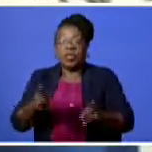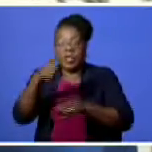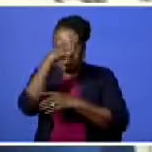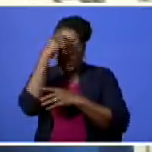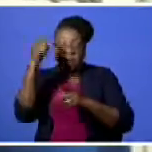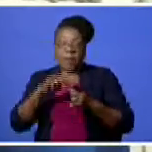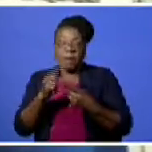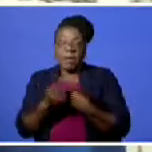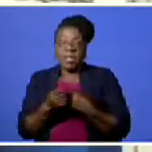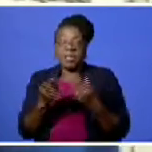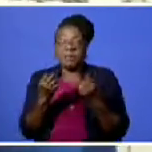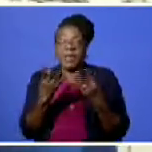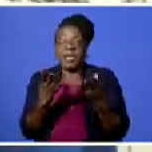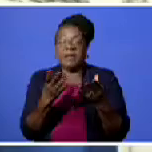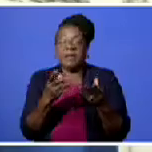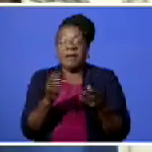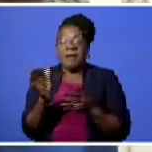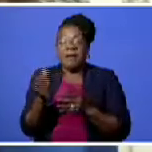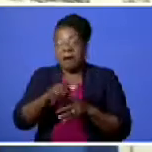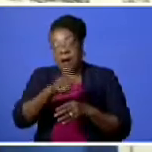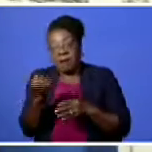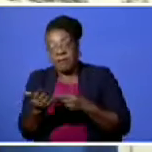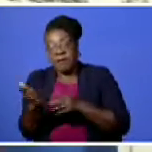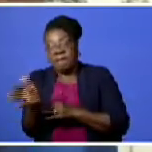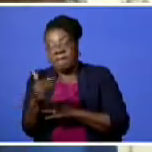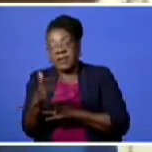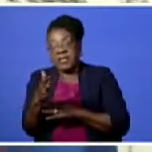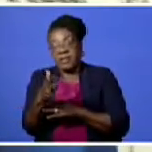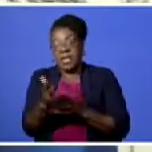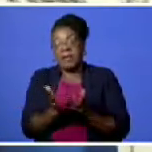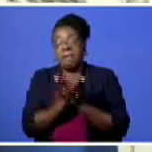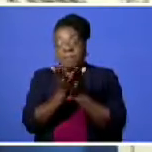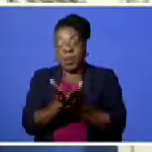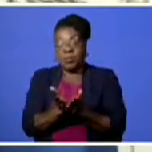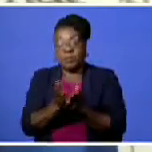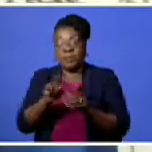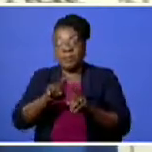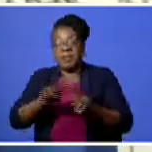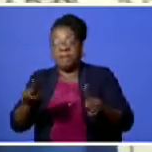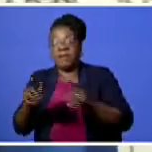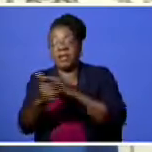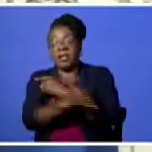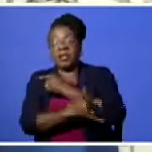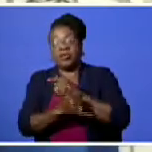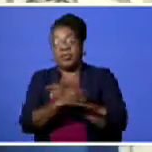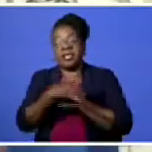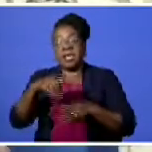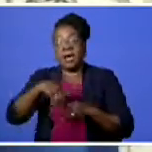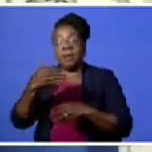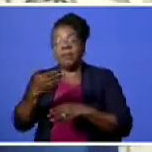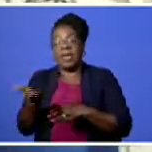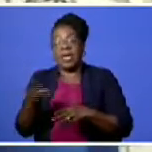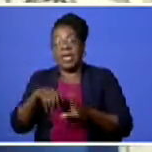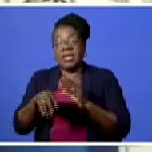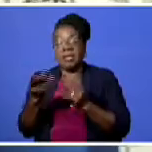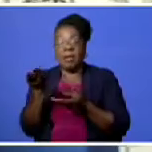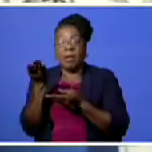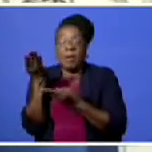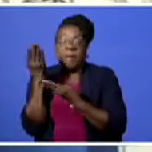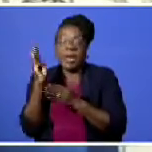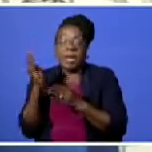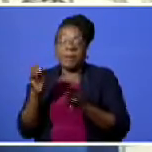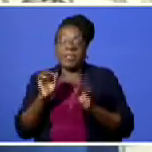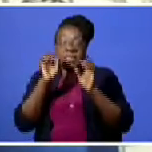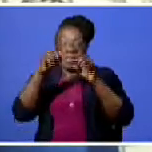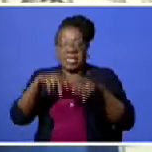months, plentiful, because we're not out there. Because when we're out there, we have eyes for the Defense Force. So, and that's when the crawfish is having, laying the